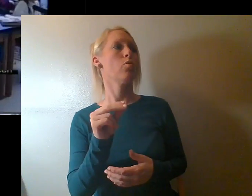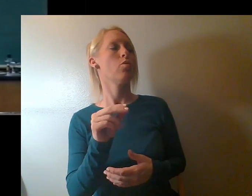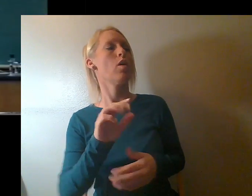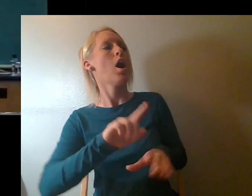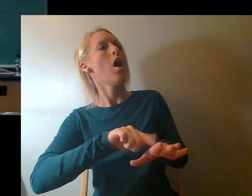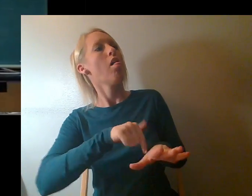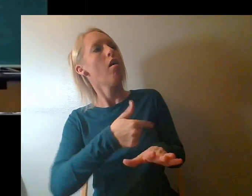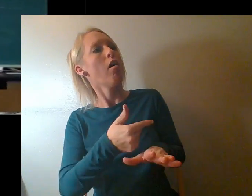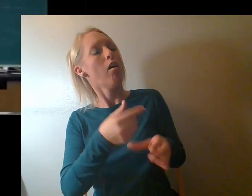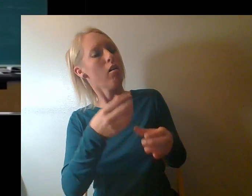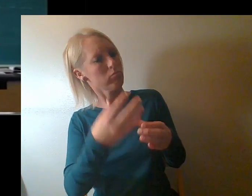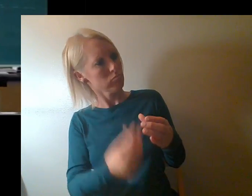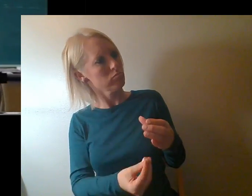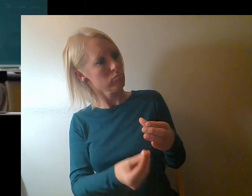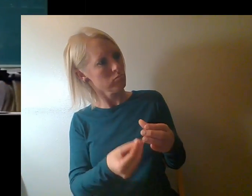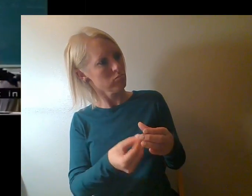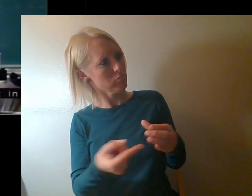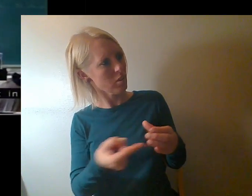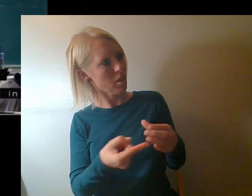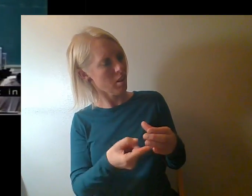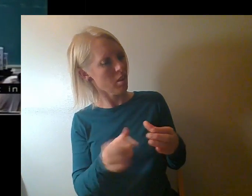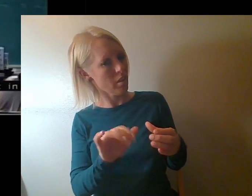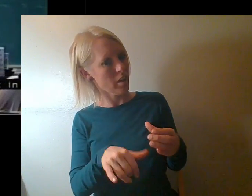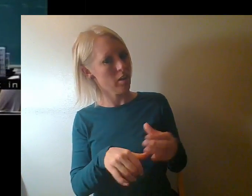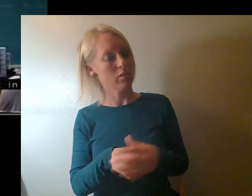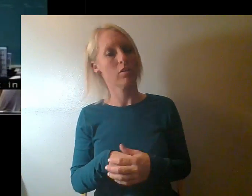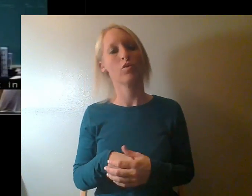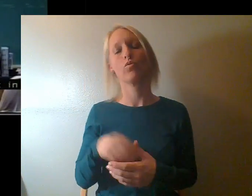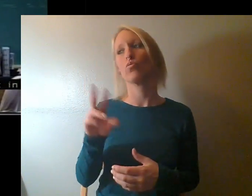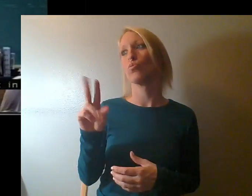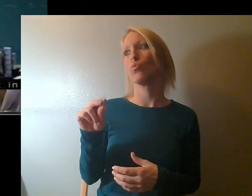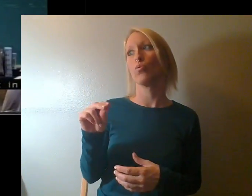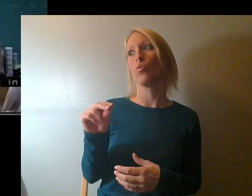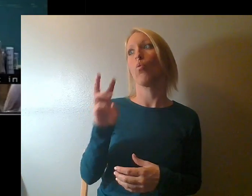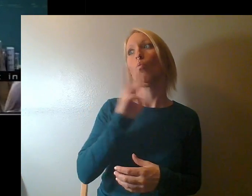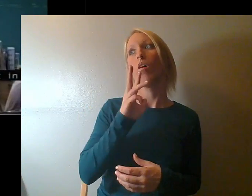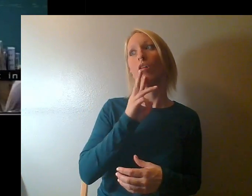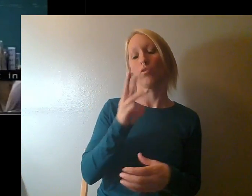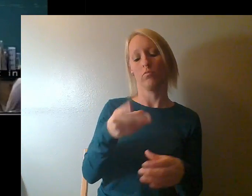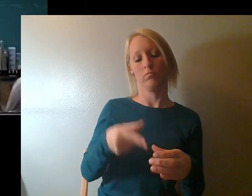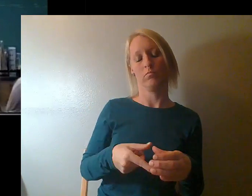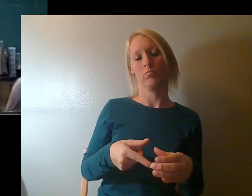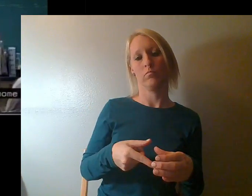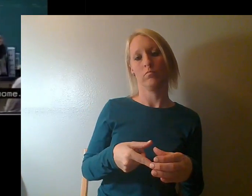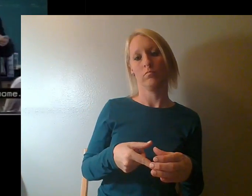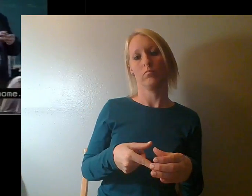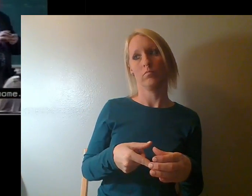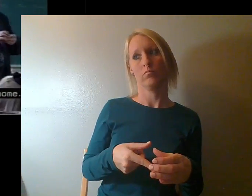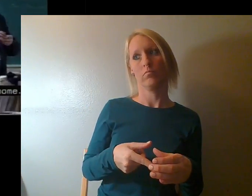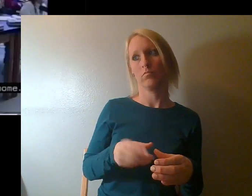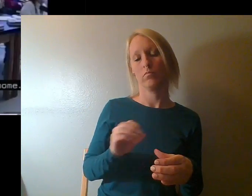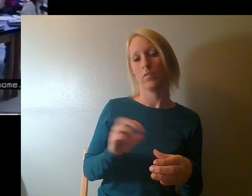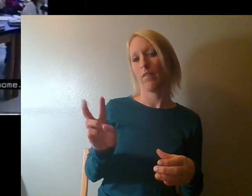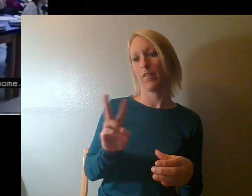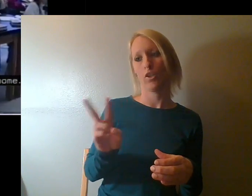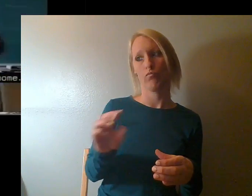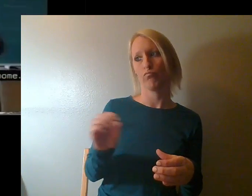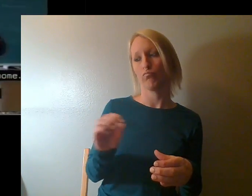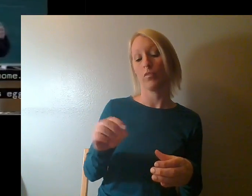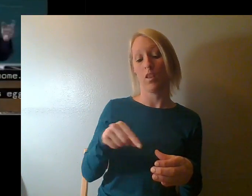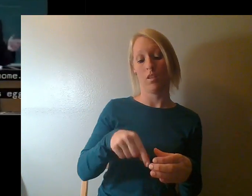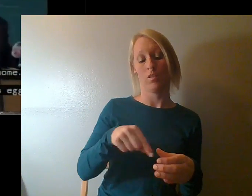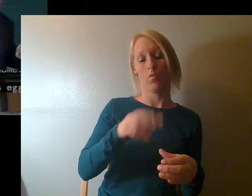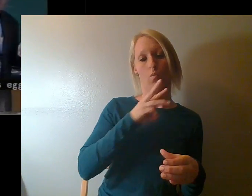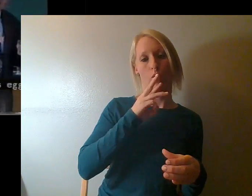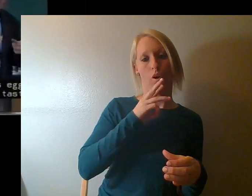is not vinegar. This is water now. Vinegar, you have to keep it in about 2 days. Okay. I'm gonna try that. Now you can try it at home. Can you eat that? Yeah, you can eat